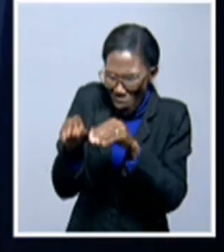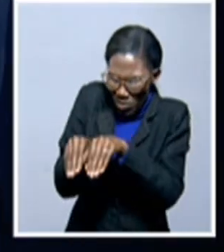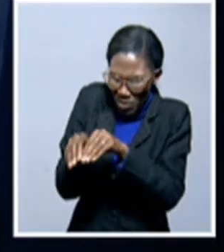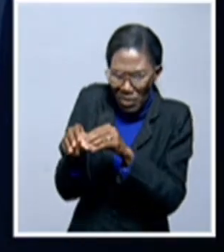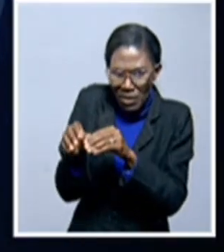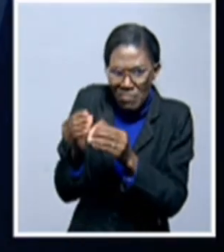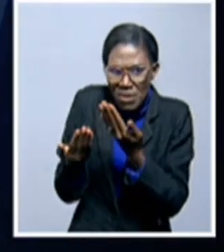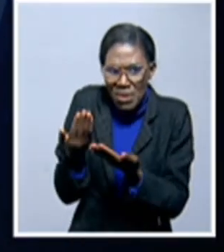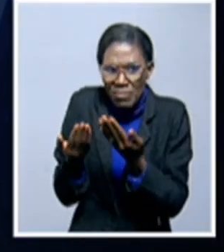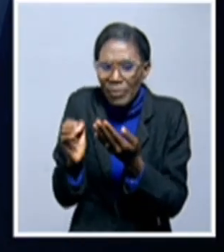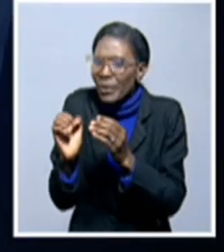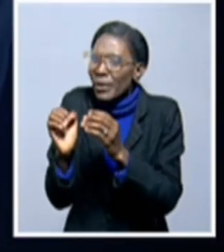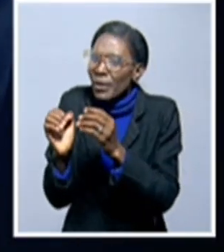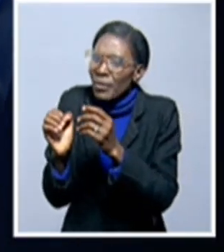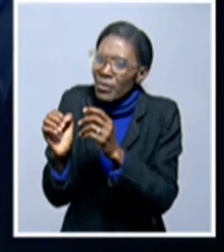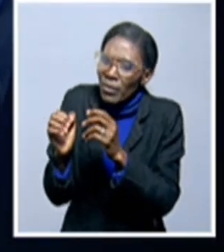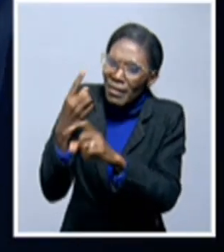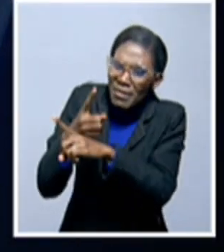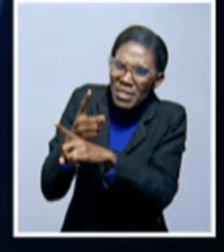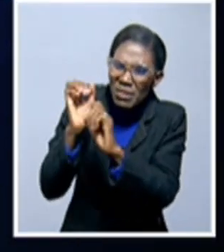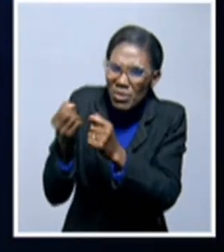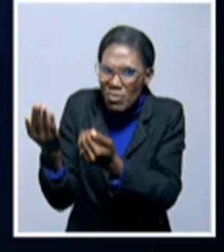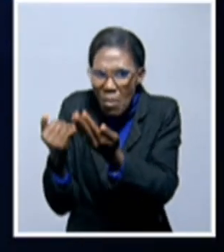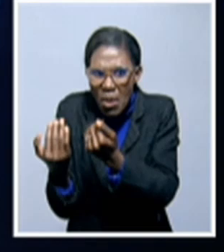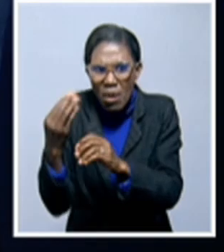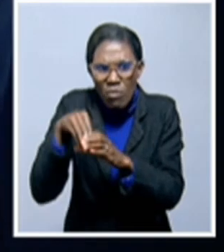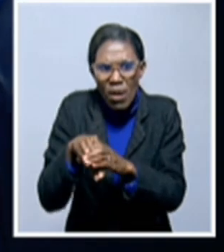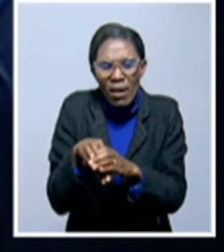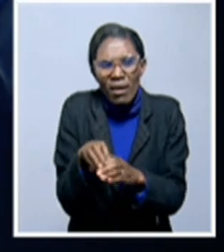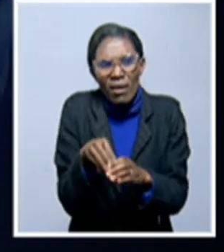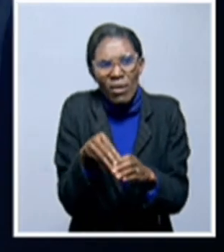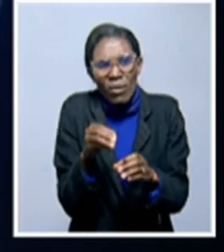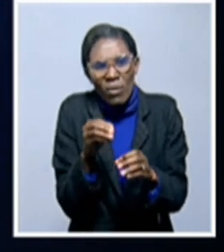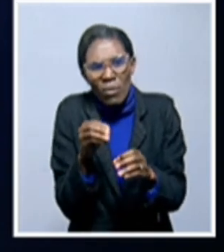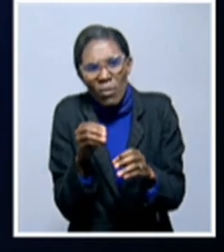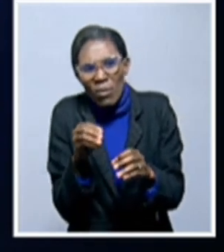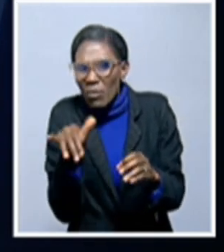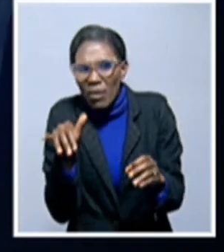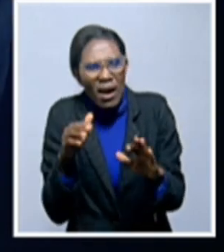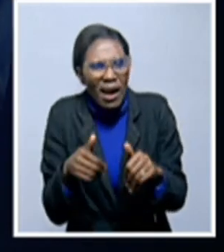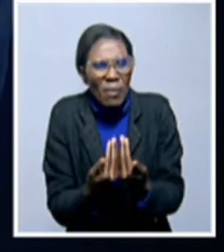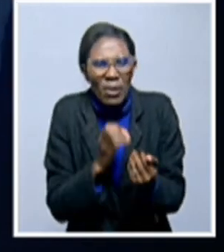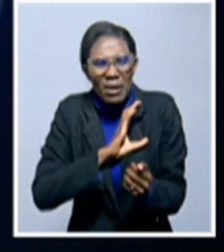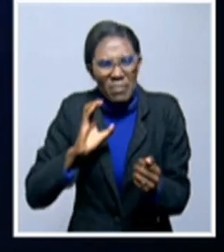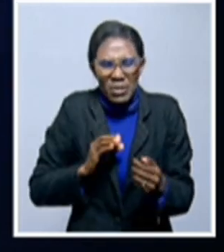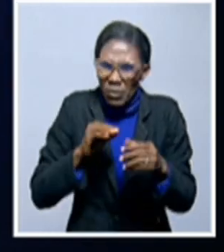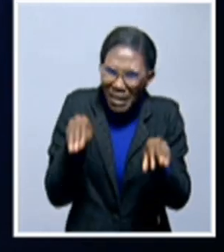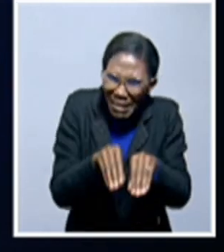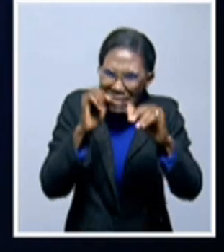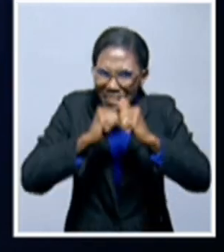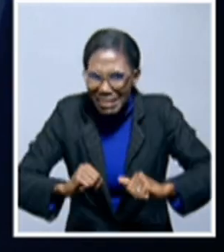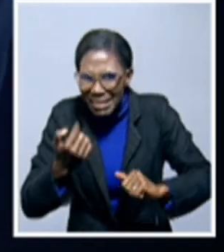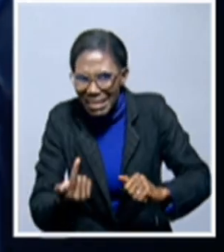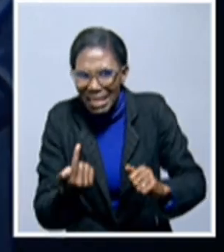of government? Can an individual write to a parliamentary standing committee? Or is it a committee decision that now it's time for them